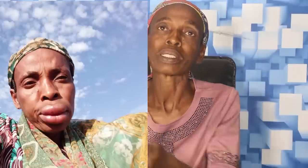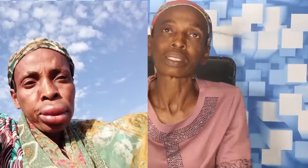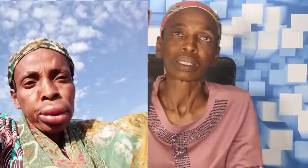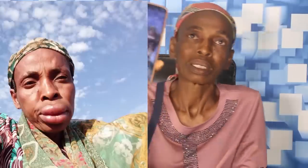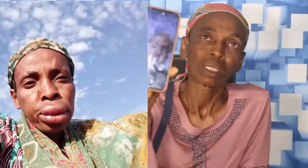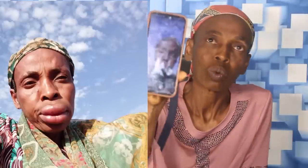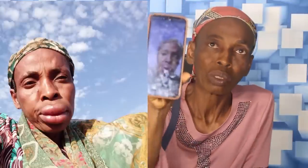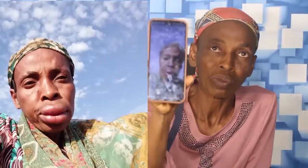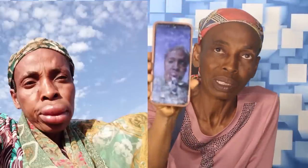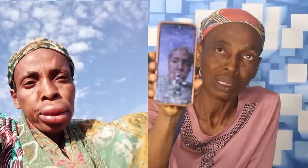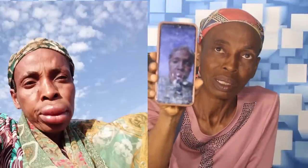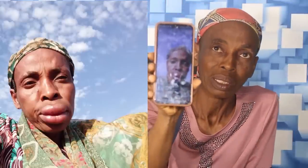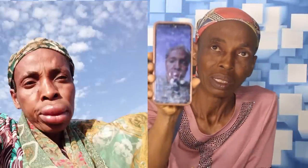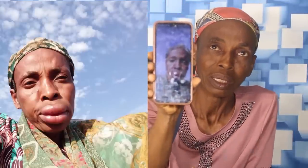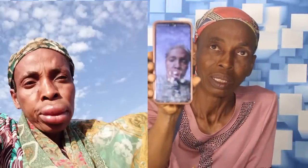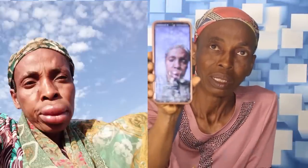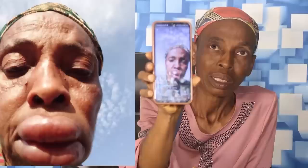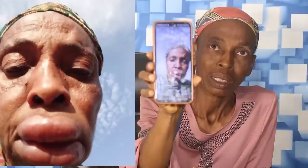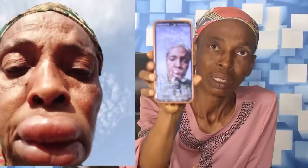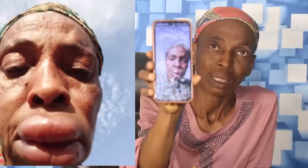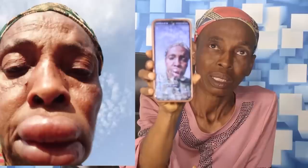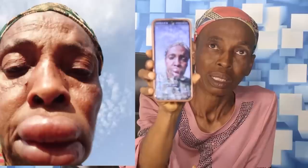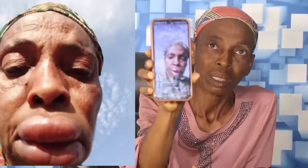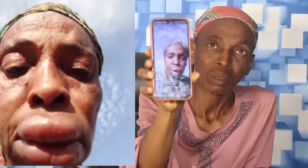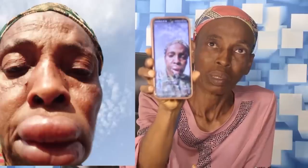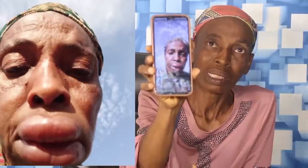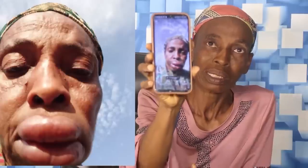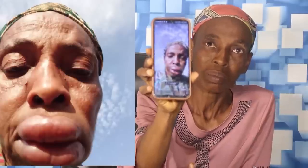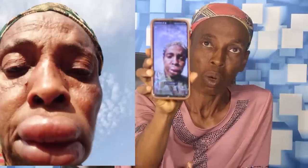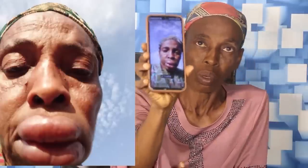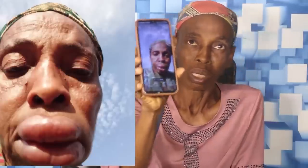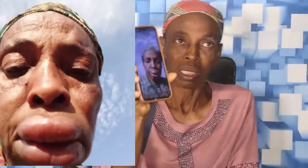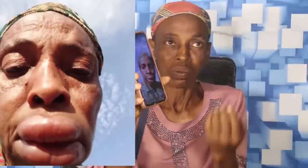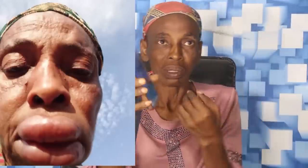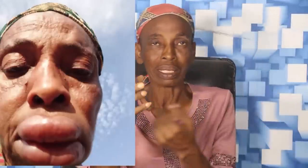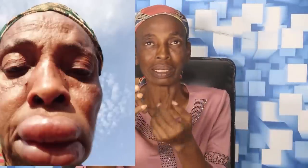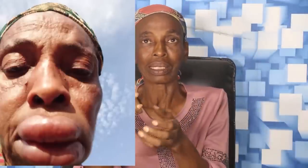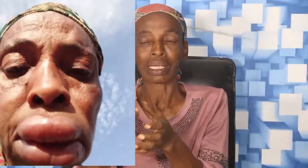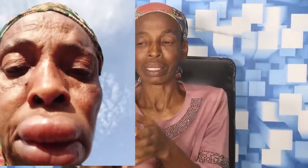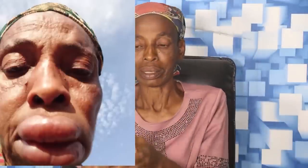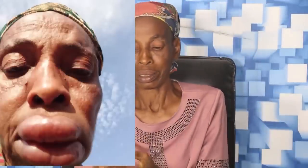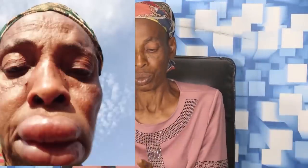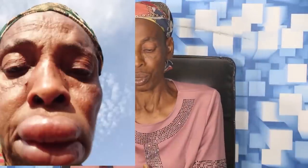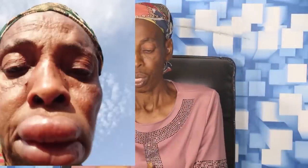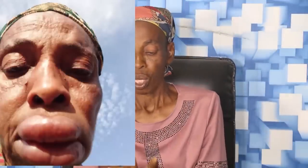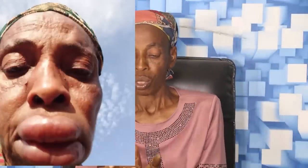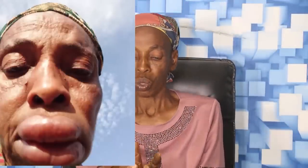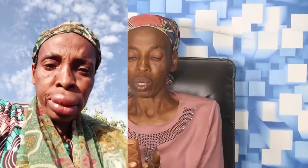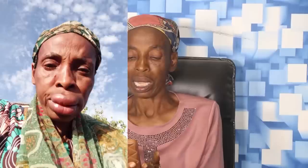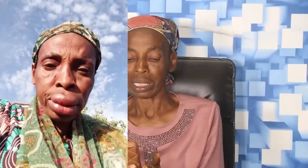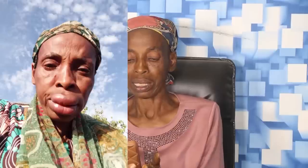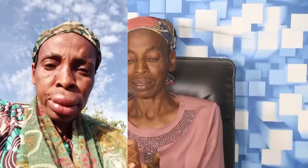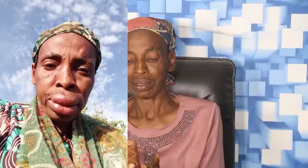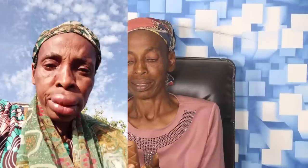is one of it. Wow. Who's the who? But it's more. You can see, so I can show you.